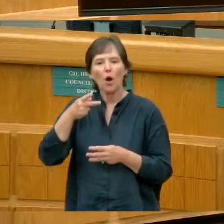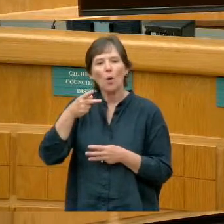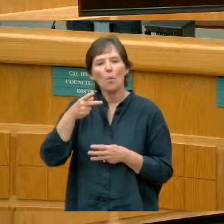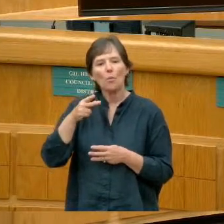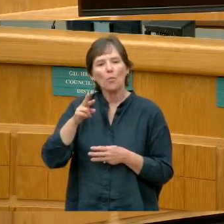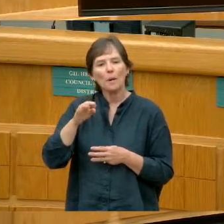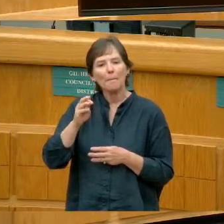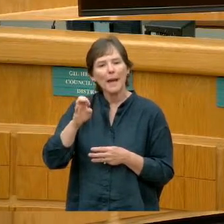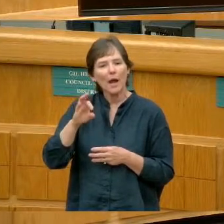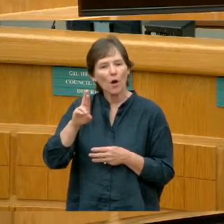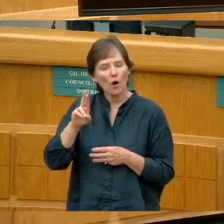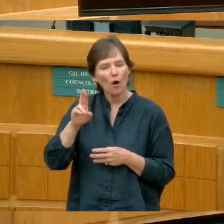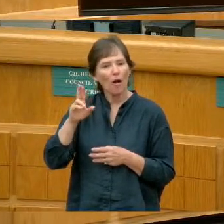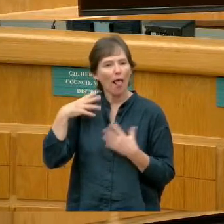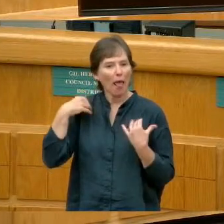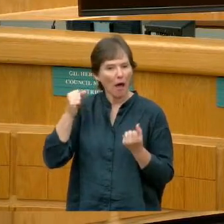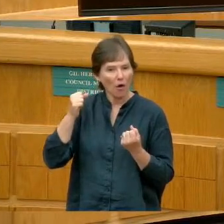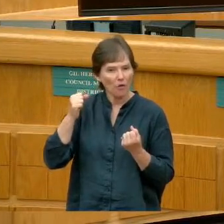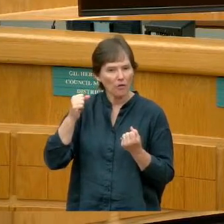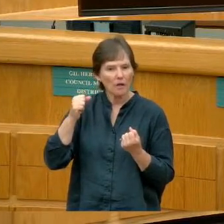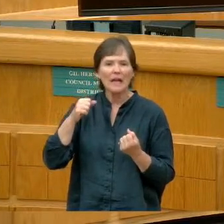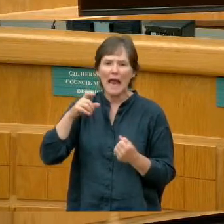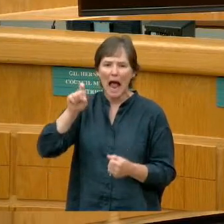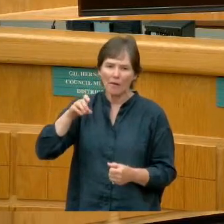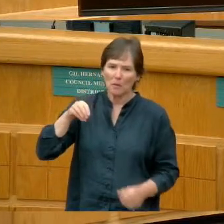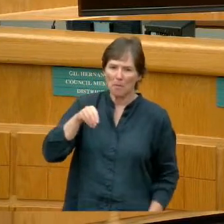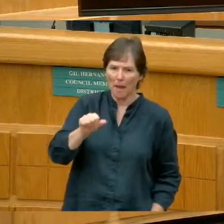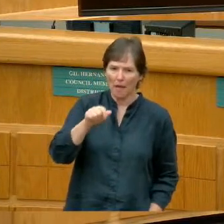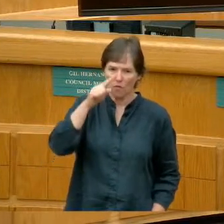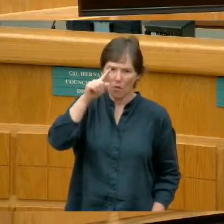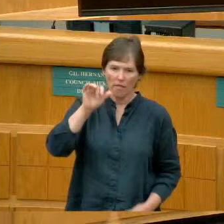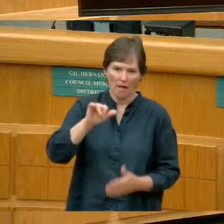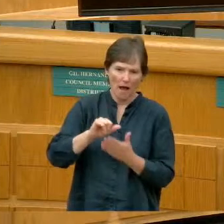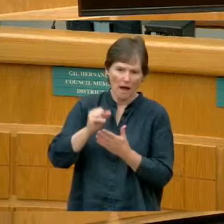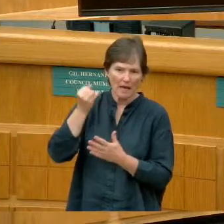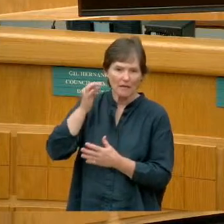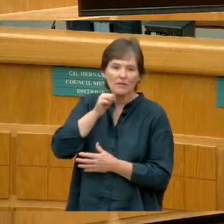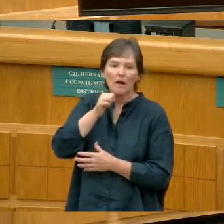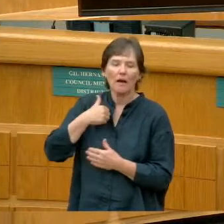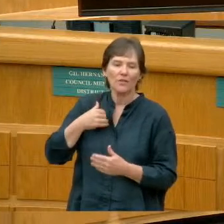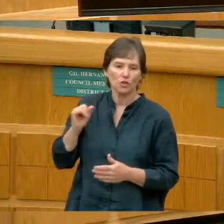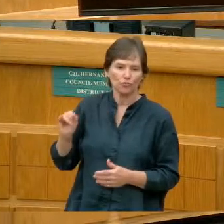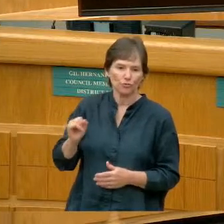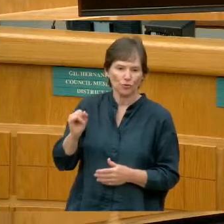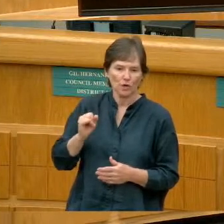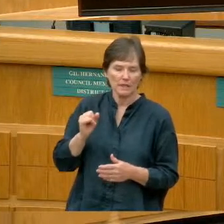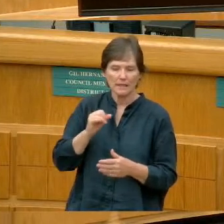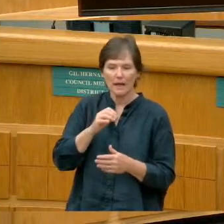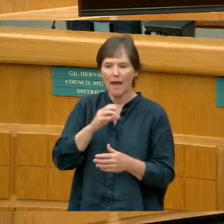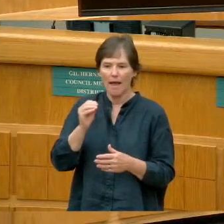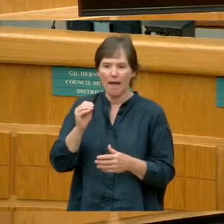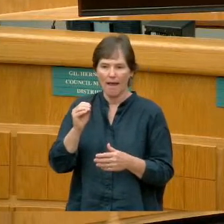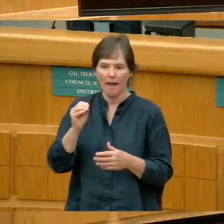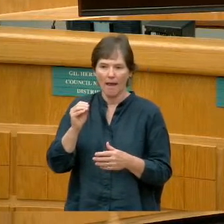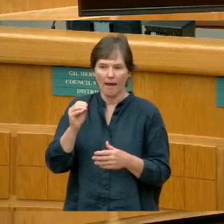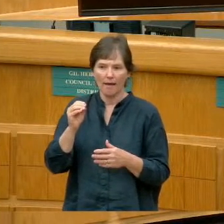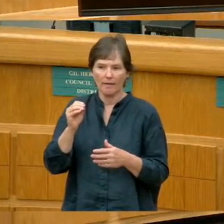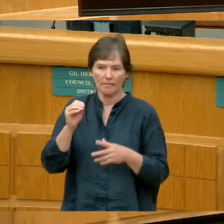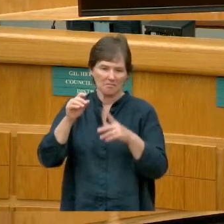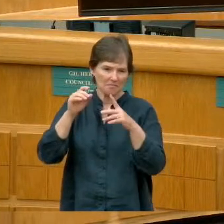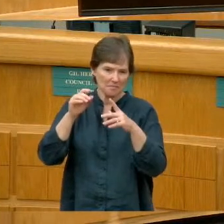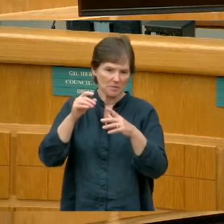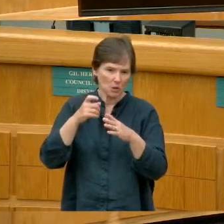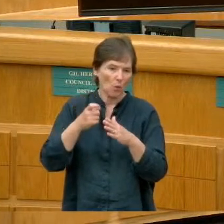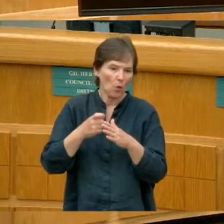are by appointment as well, and that is by fee. You have to pay unless your insurance covers some of it. And those numbers can be looked up